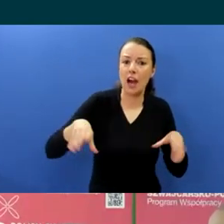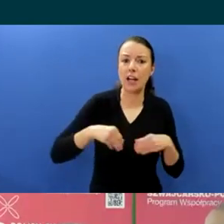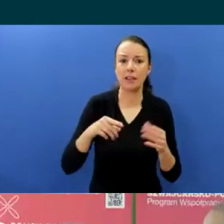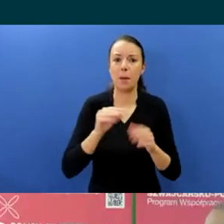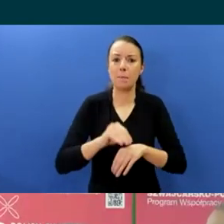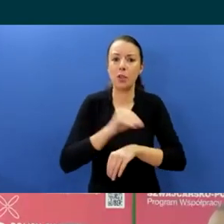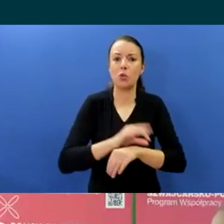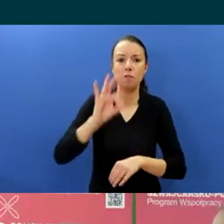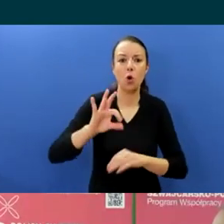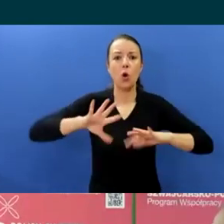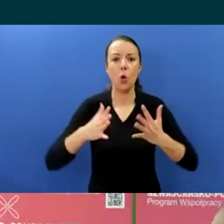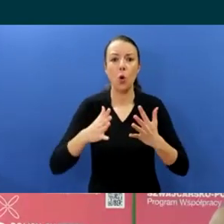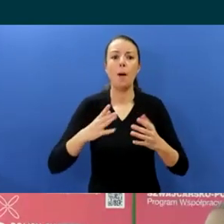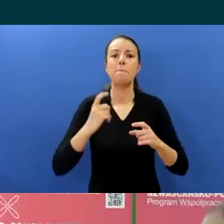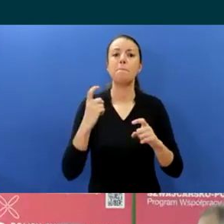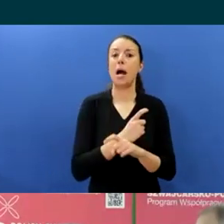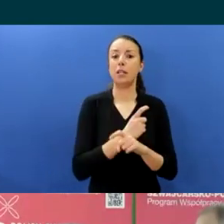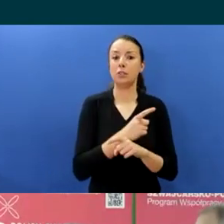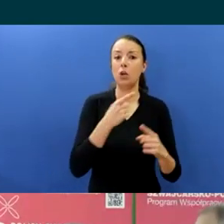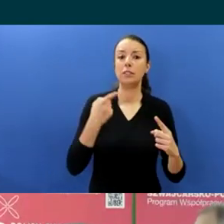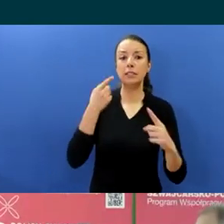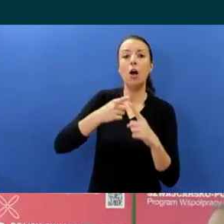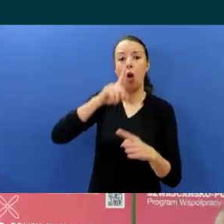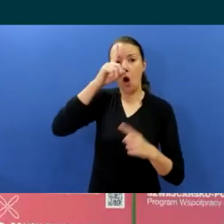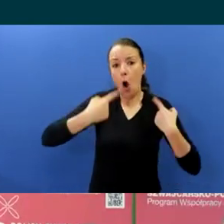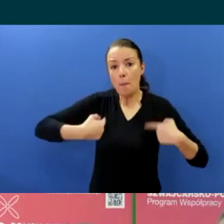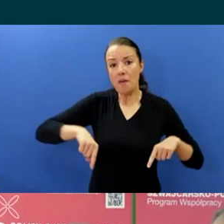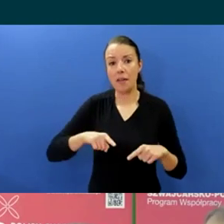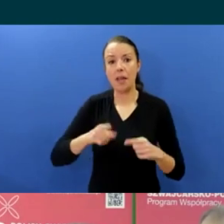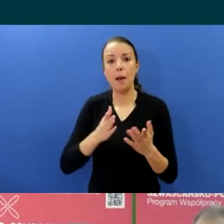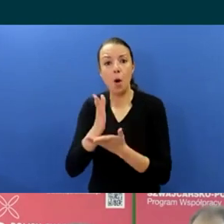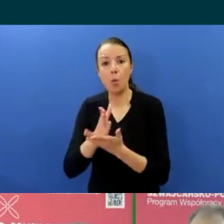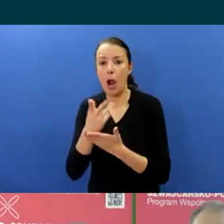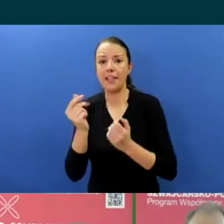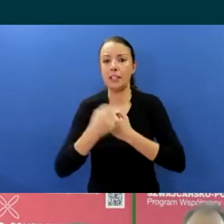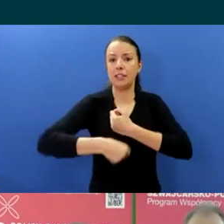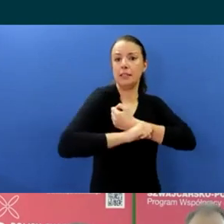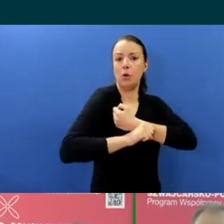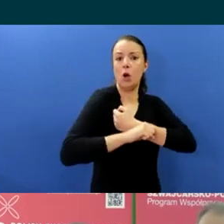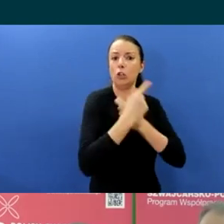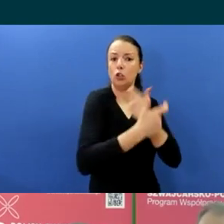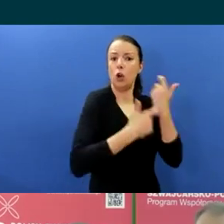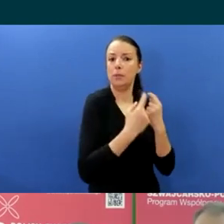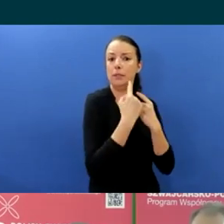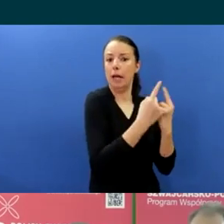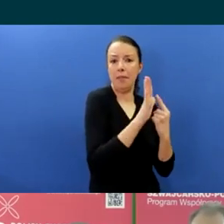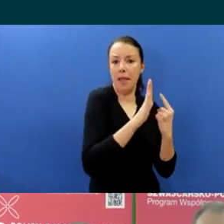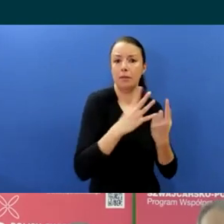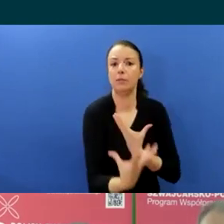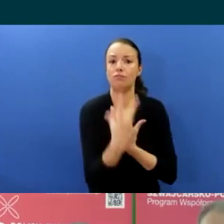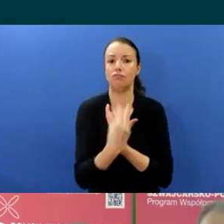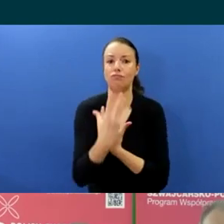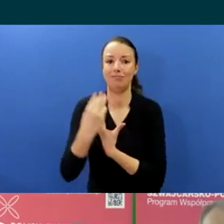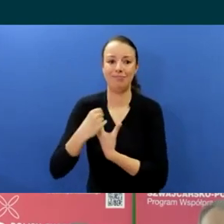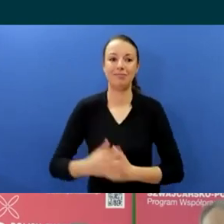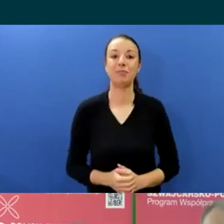approach, subsidiarity. So the belief that the state is supposed to help, assist the